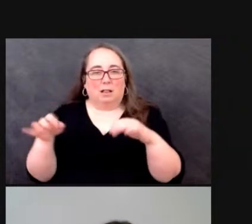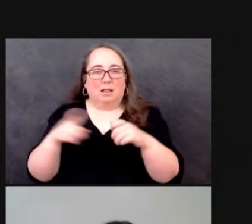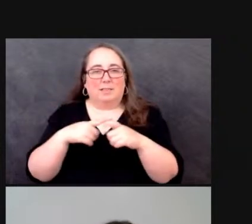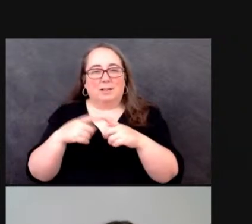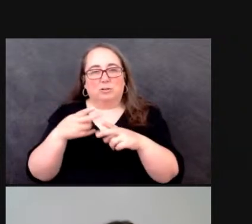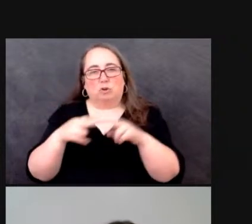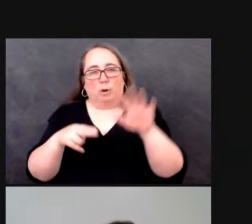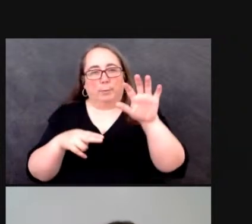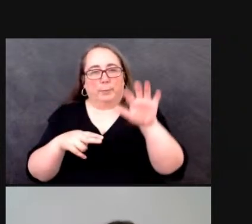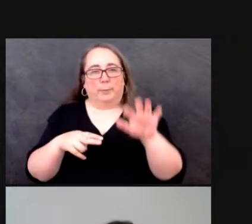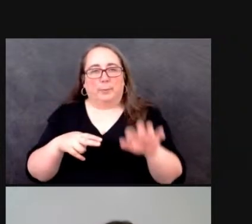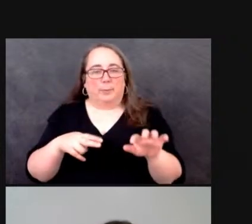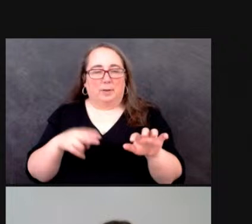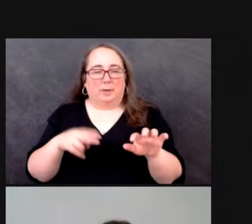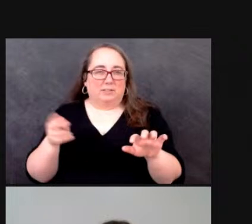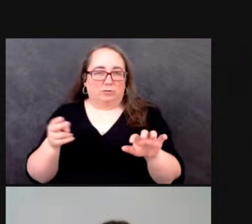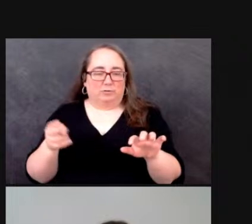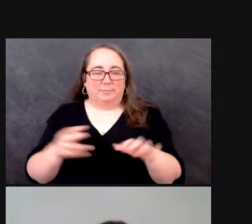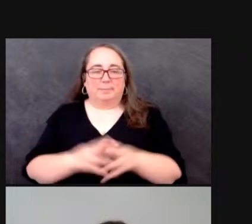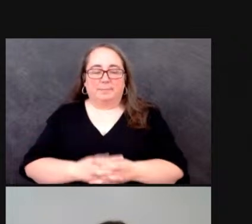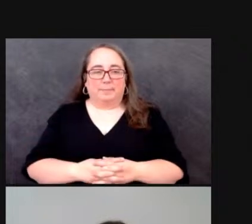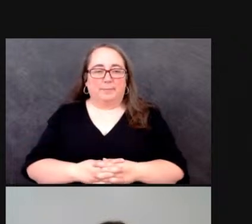write-up of the history being presented.